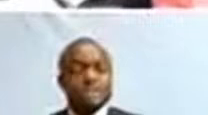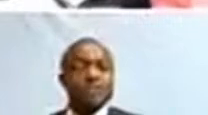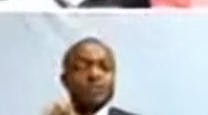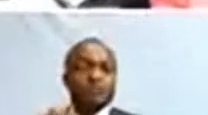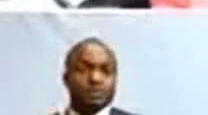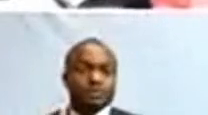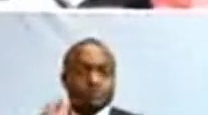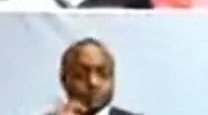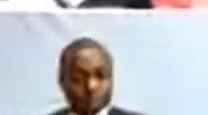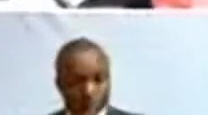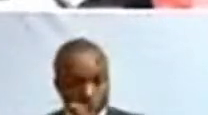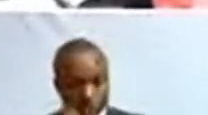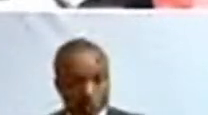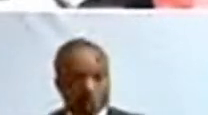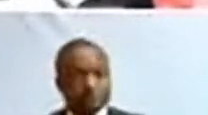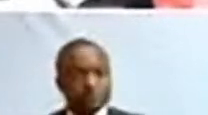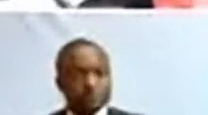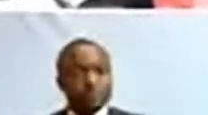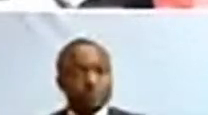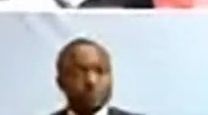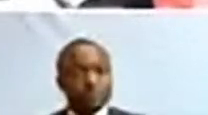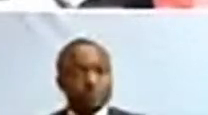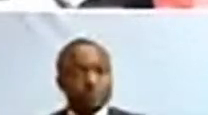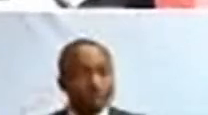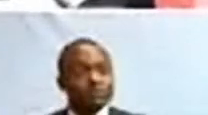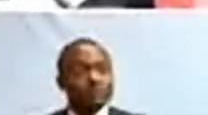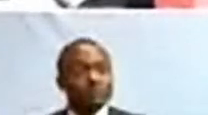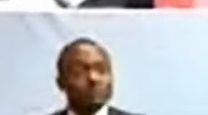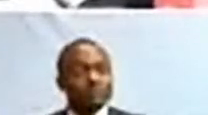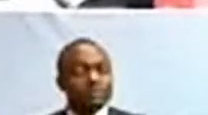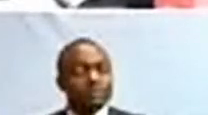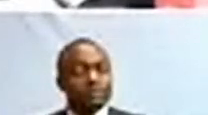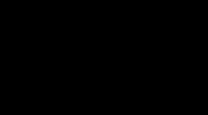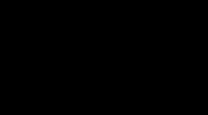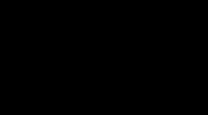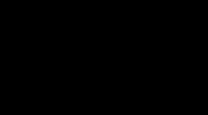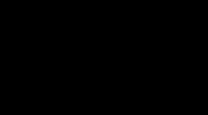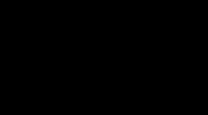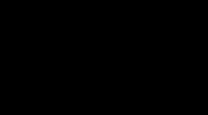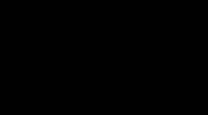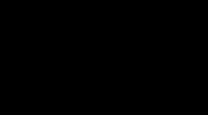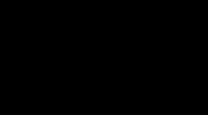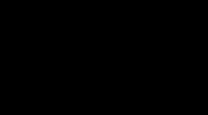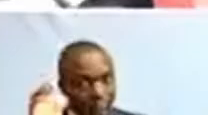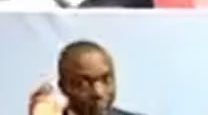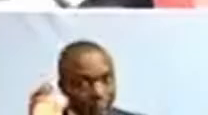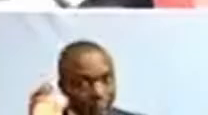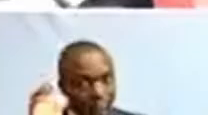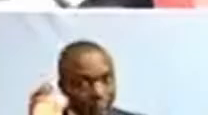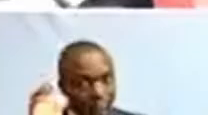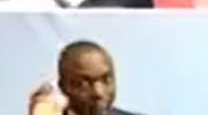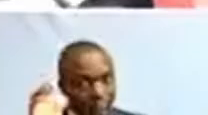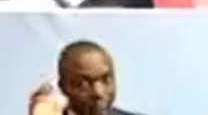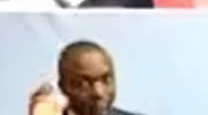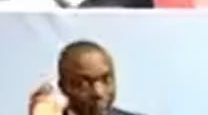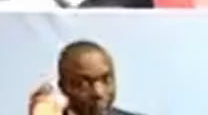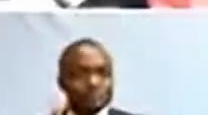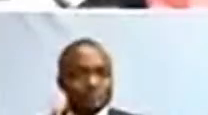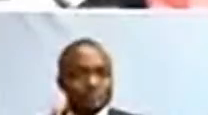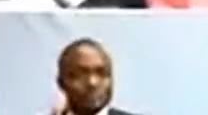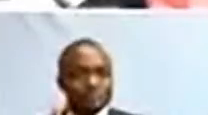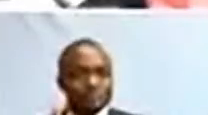that the evidence for 10,000 which was impressed 1,500 kwacha and